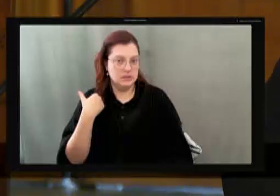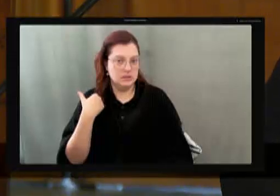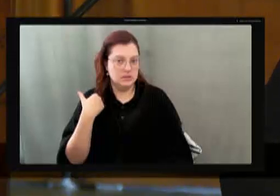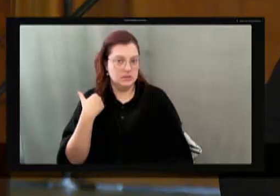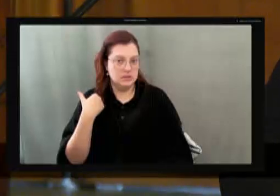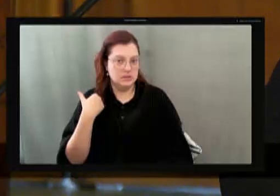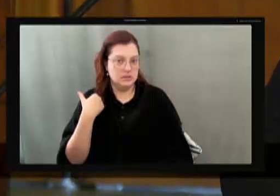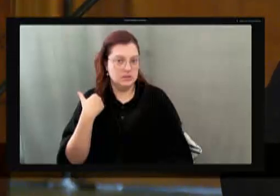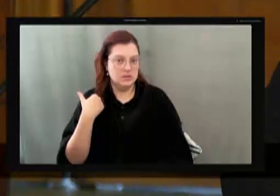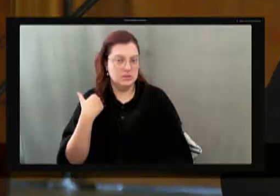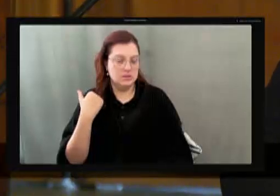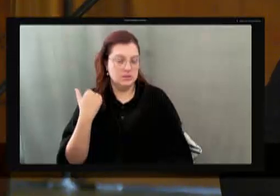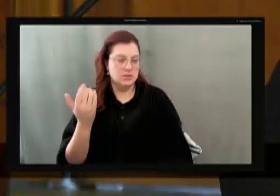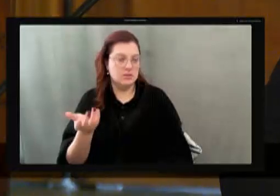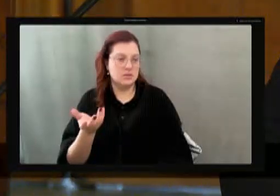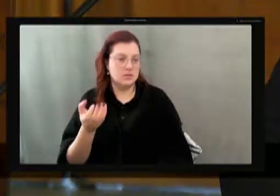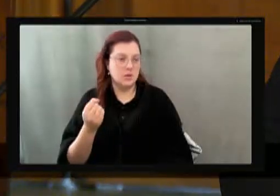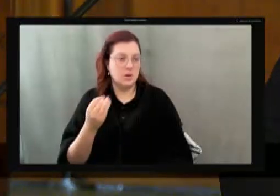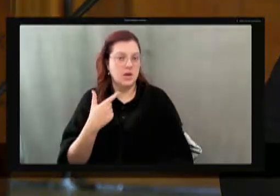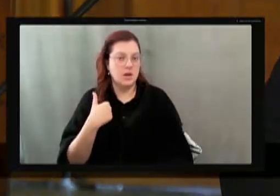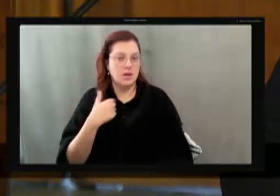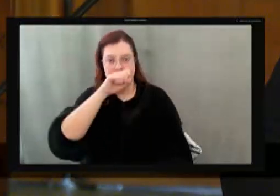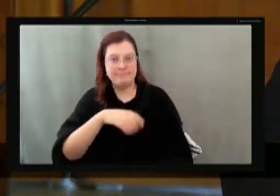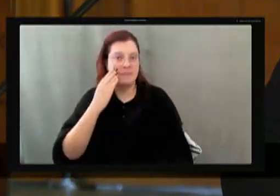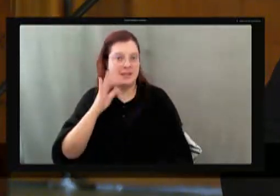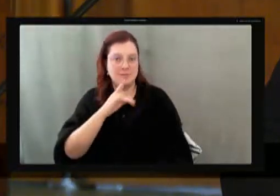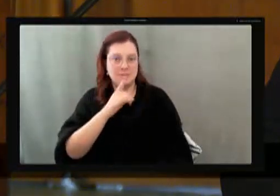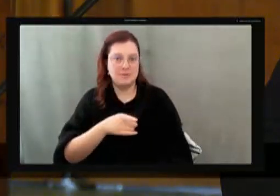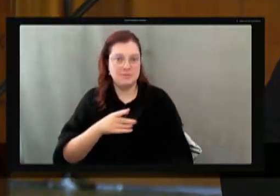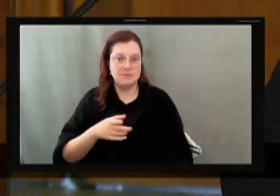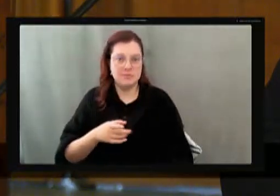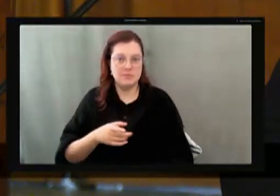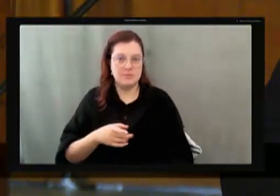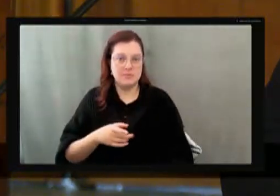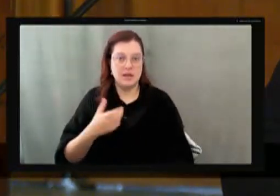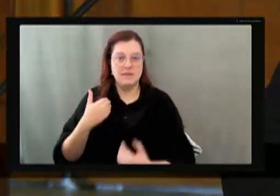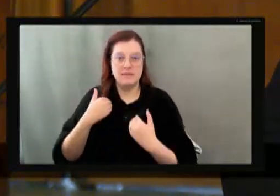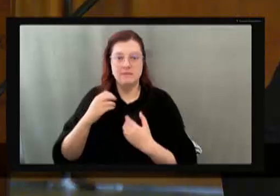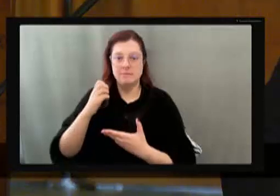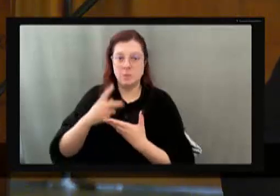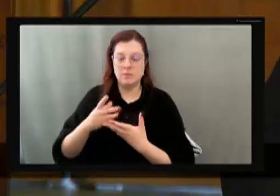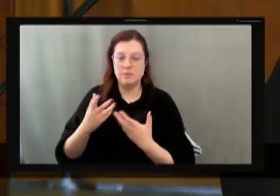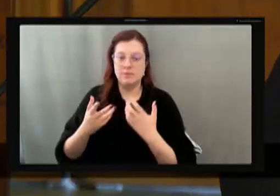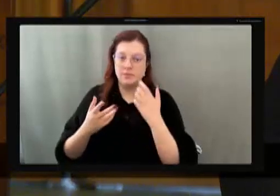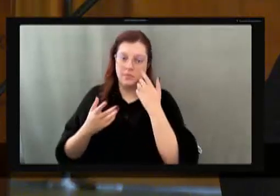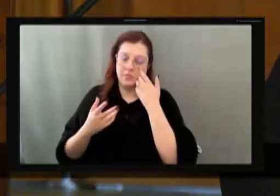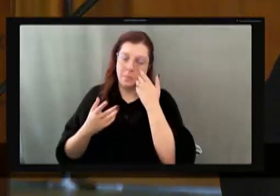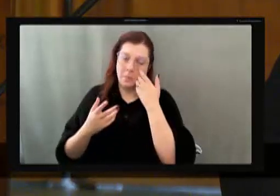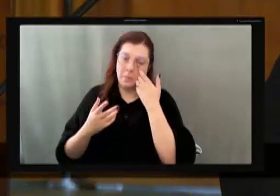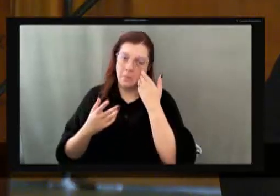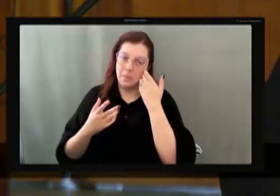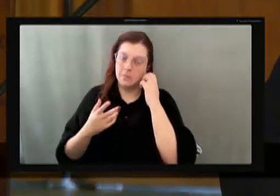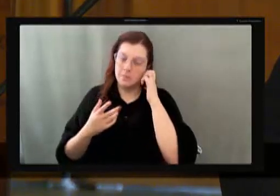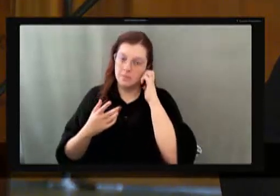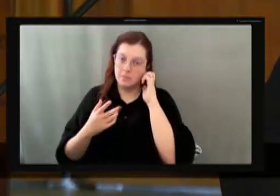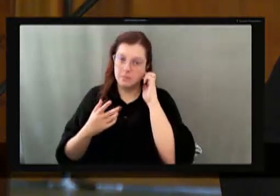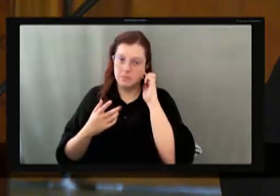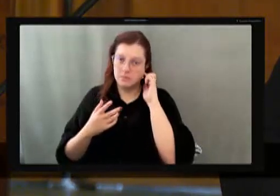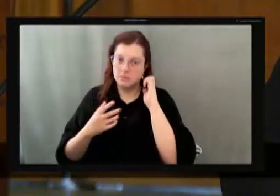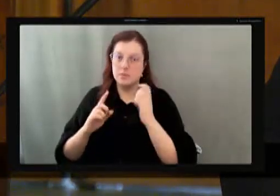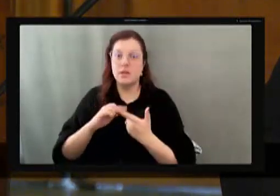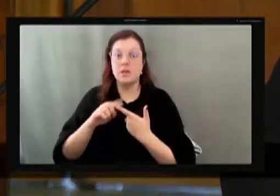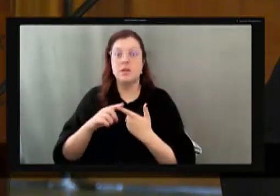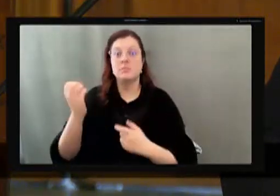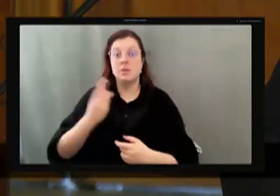So I would love to know that that was true and to have that confirmed. And then so back to the bill in front of